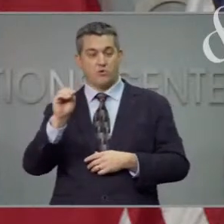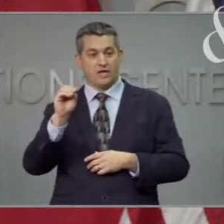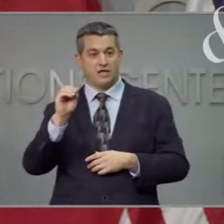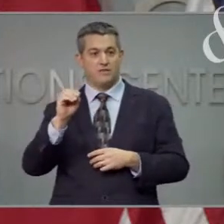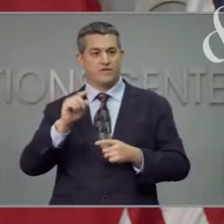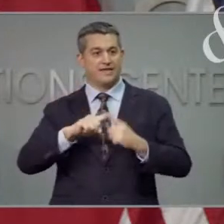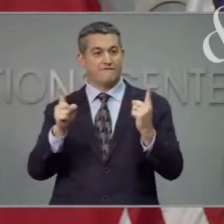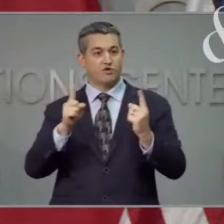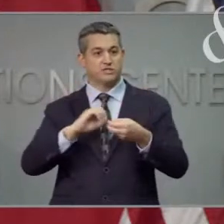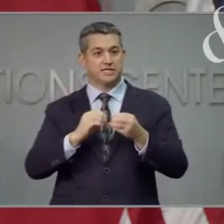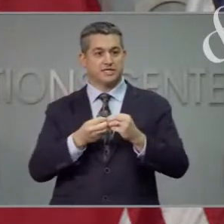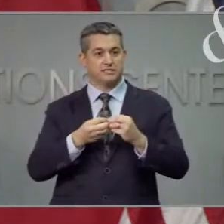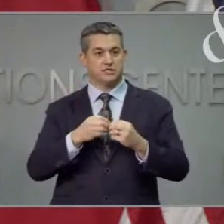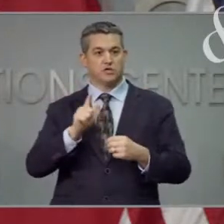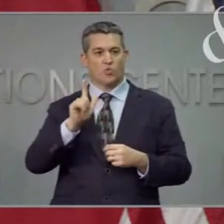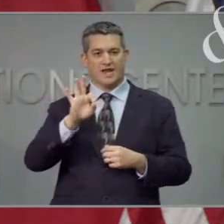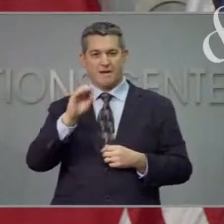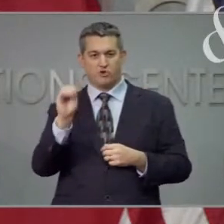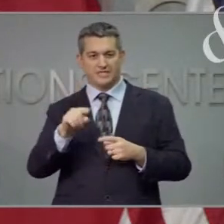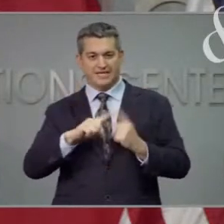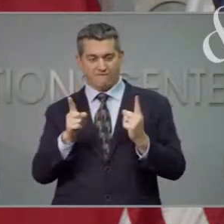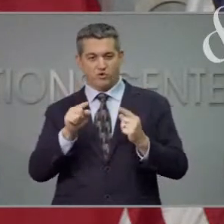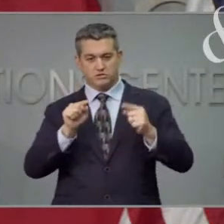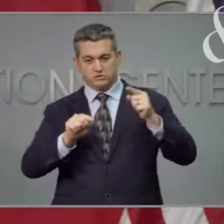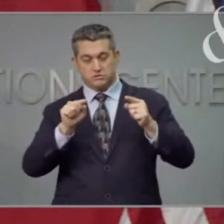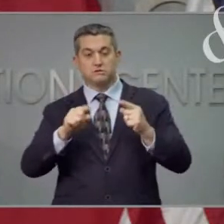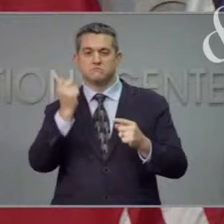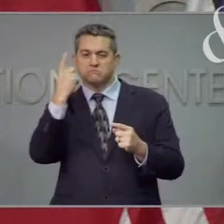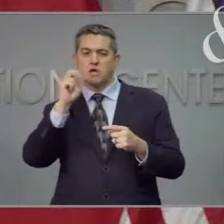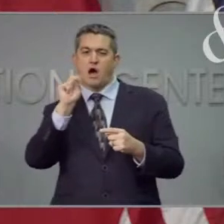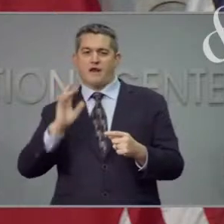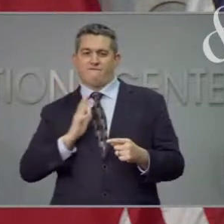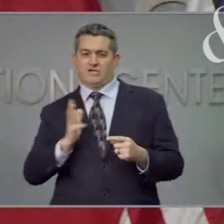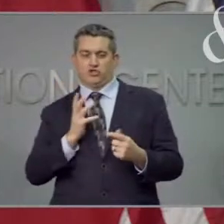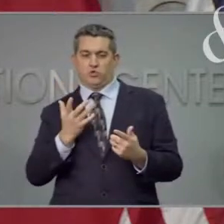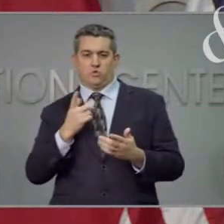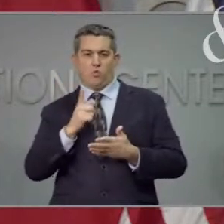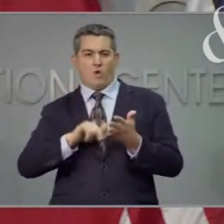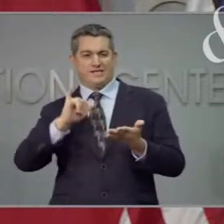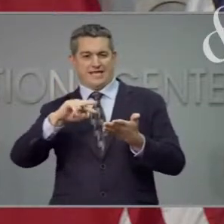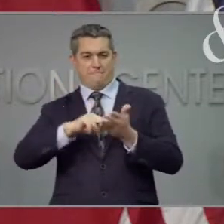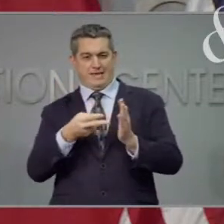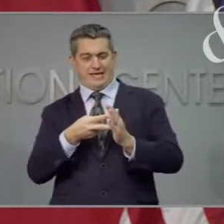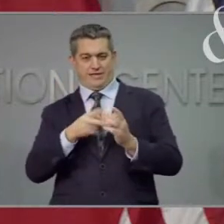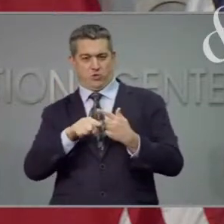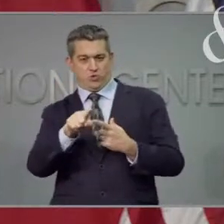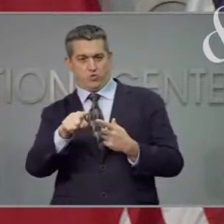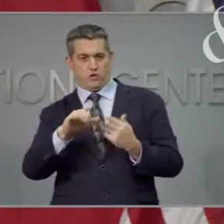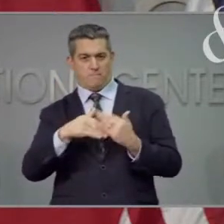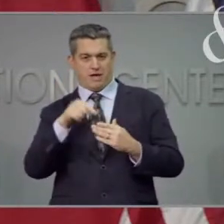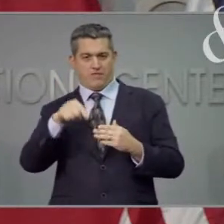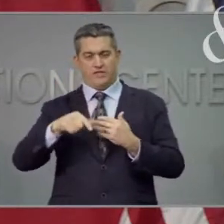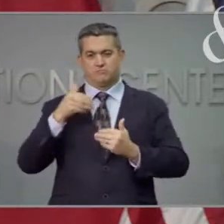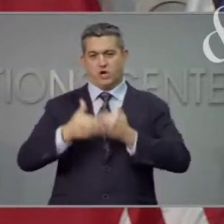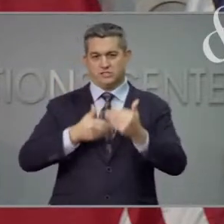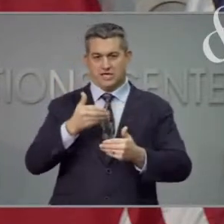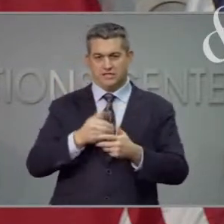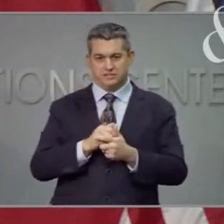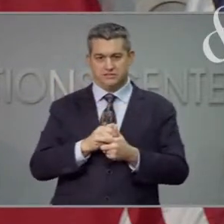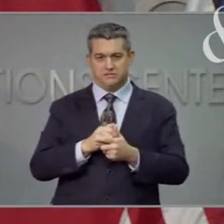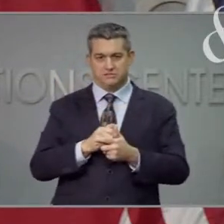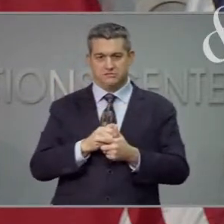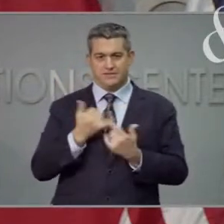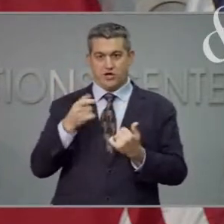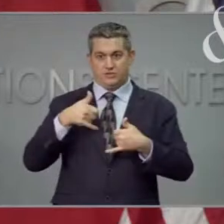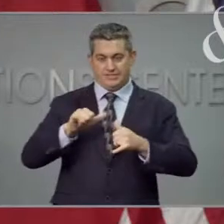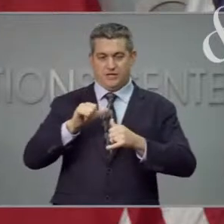Joe Biden and Donald Trump, and albeit the numbers are unofficial, what does that say to you about the process that you all are going